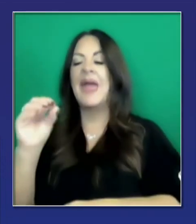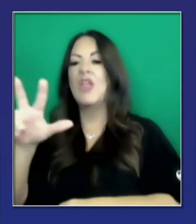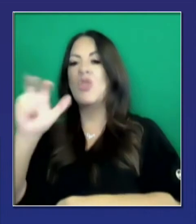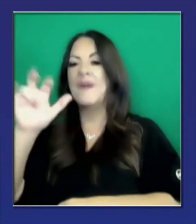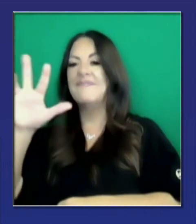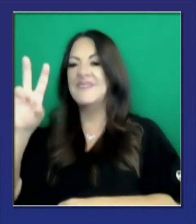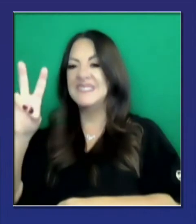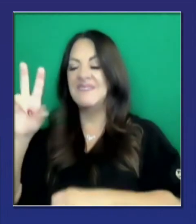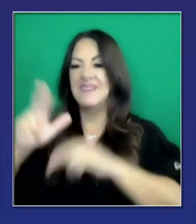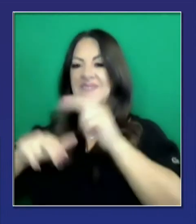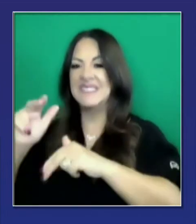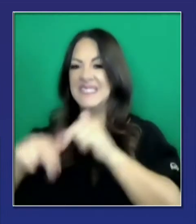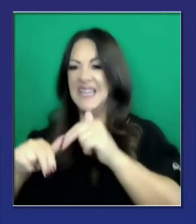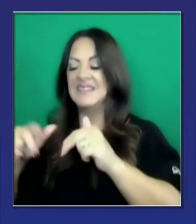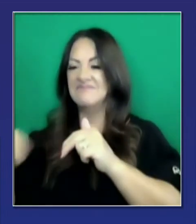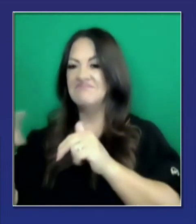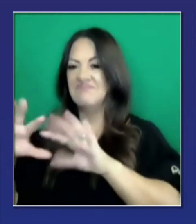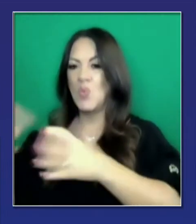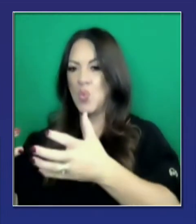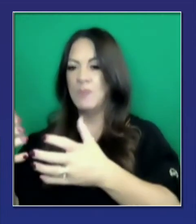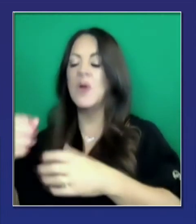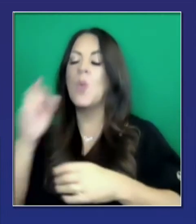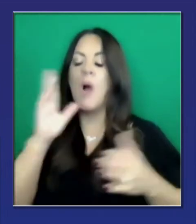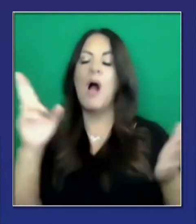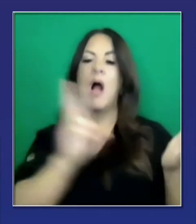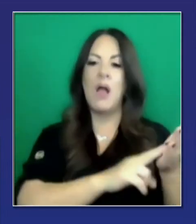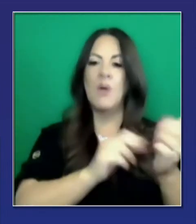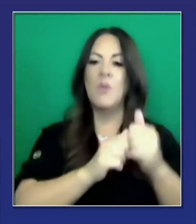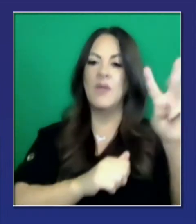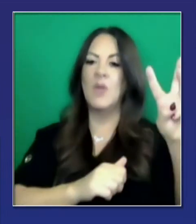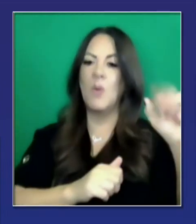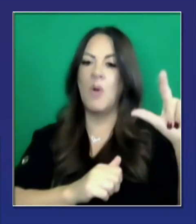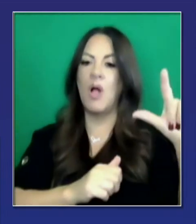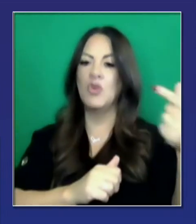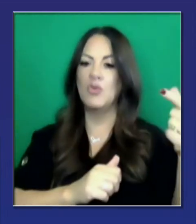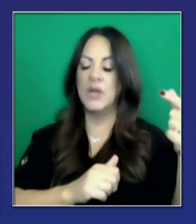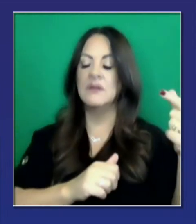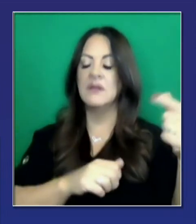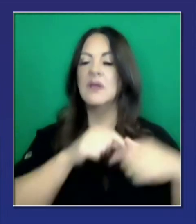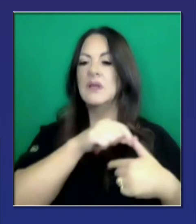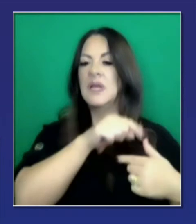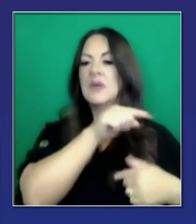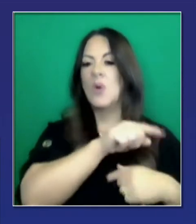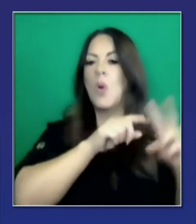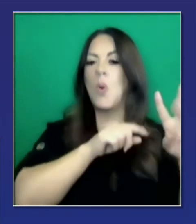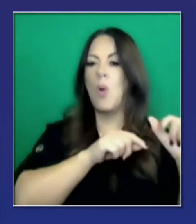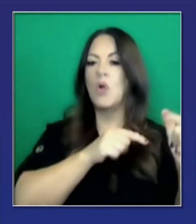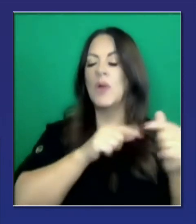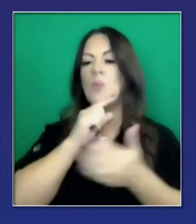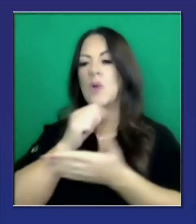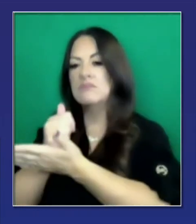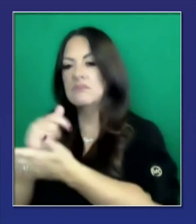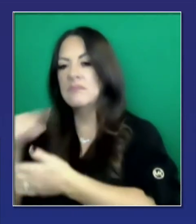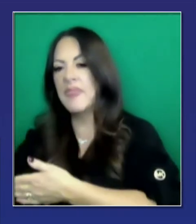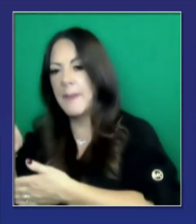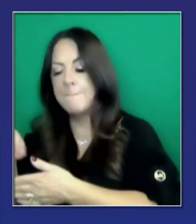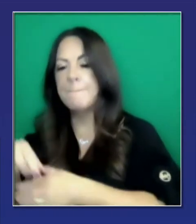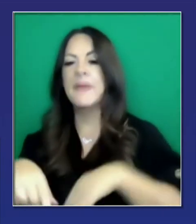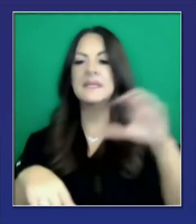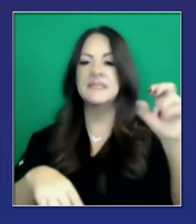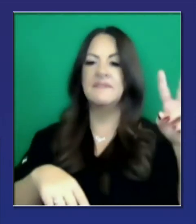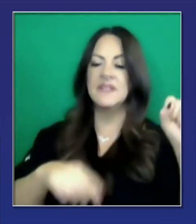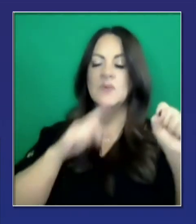with Walgreens. You'll also notice that that does not add up to 1,200. The pharmacy